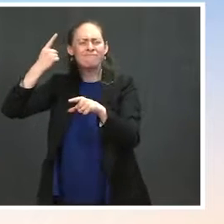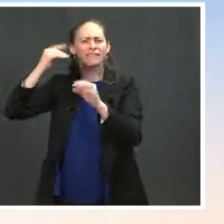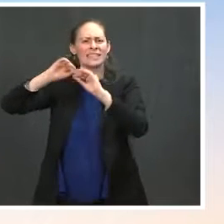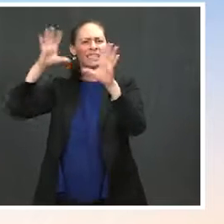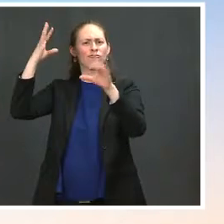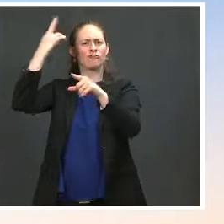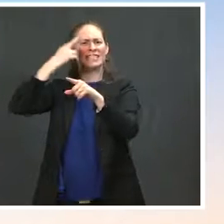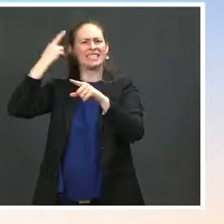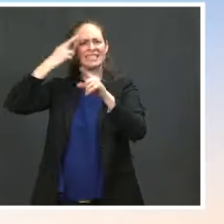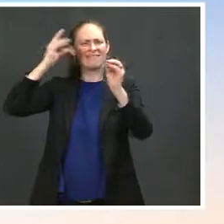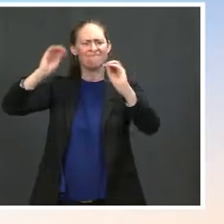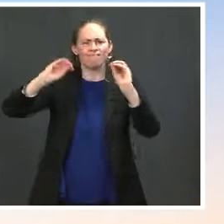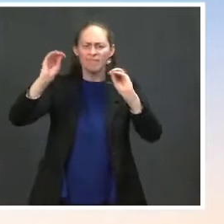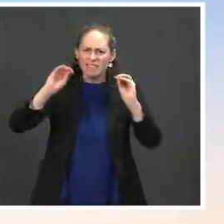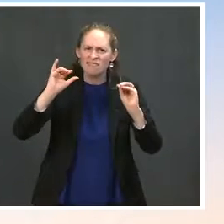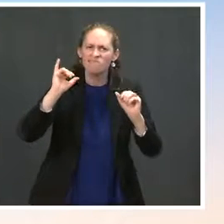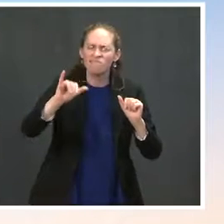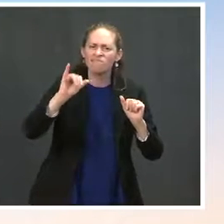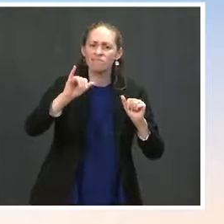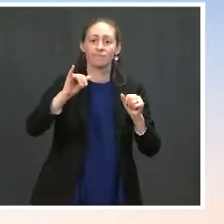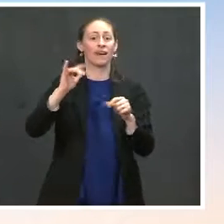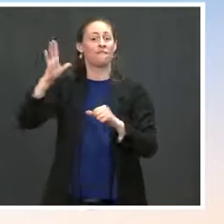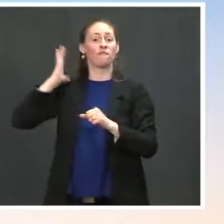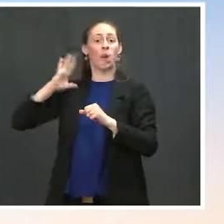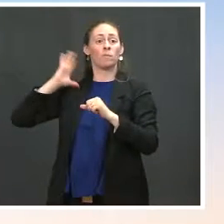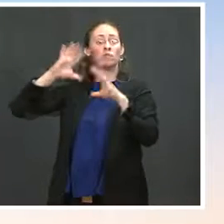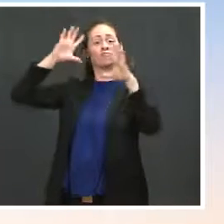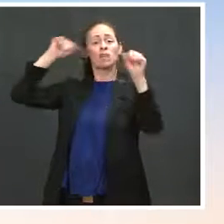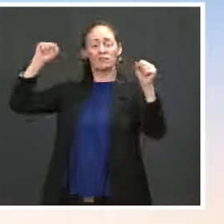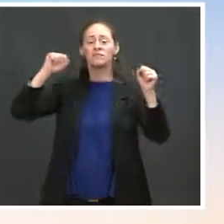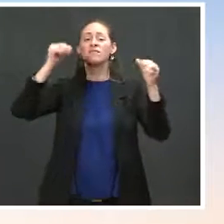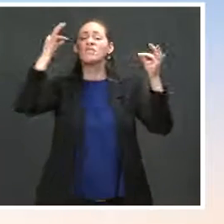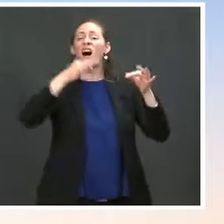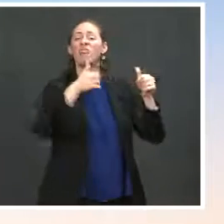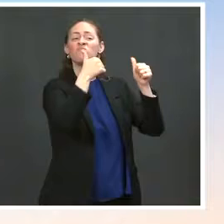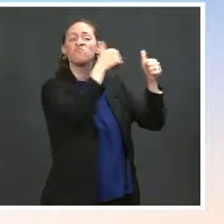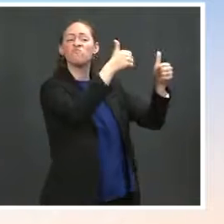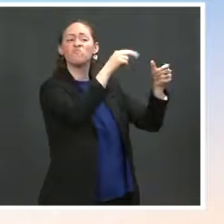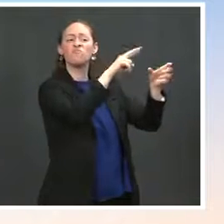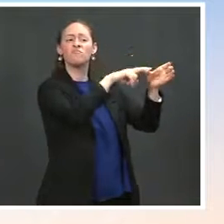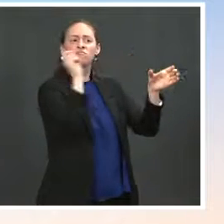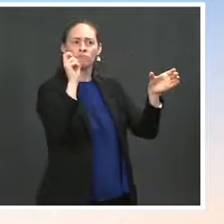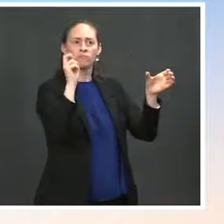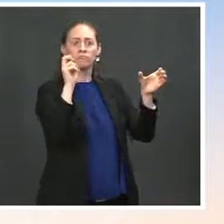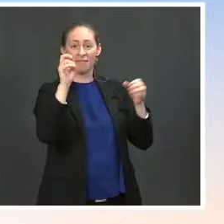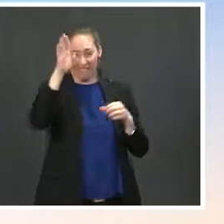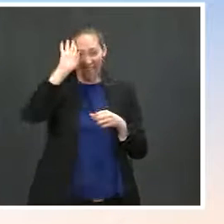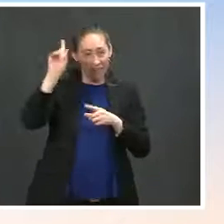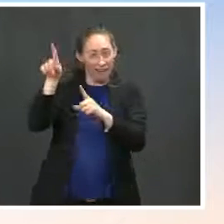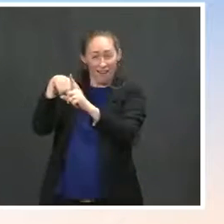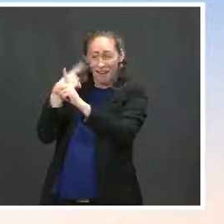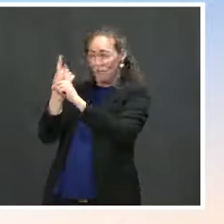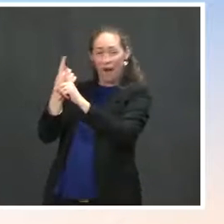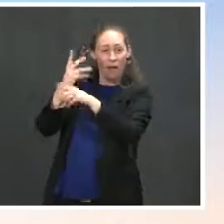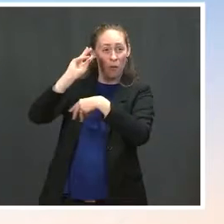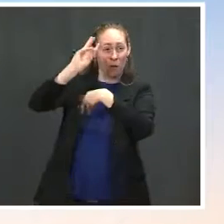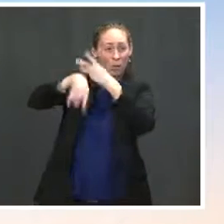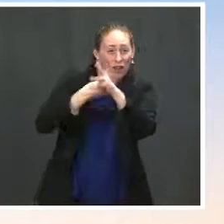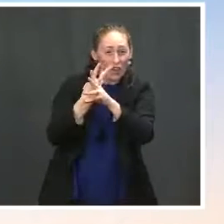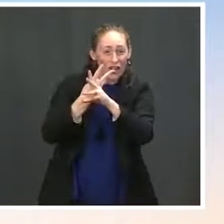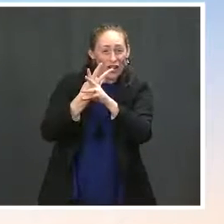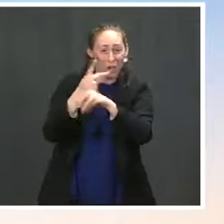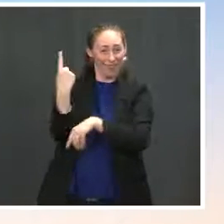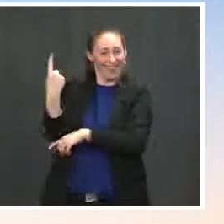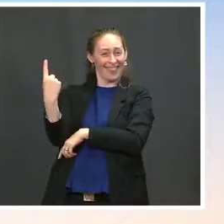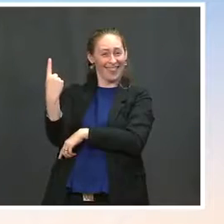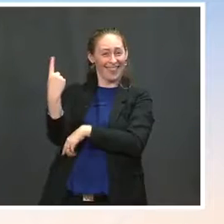reasonable, the former president decided to pull out. He was the only president in the entire world, the only chief of state